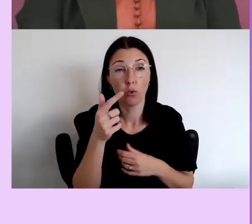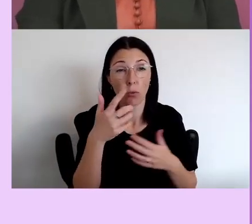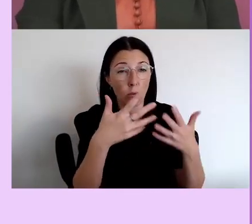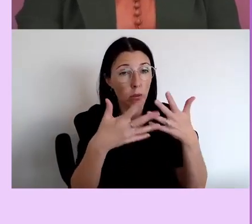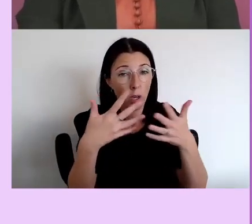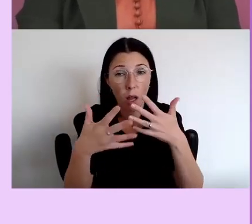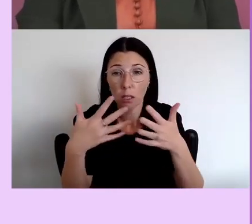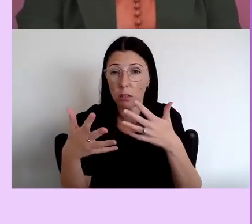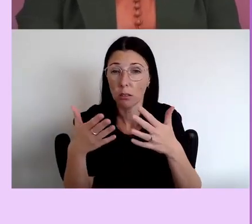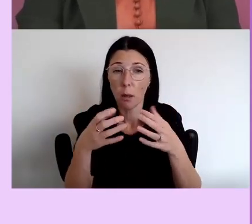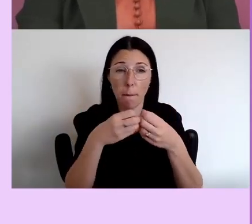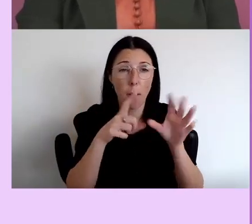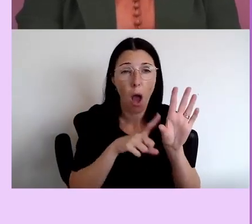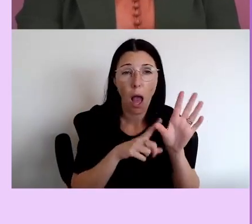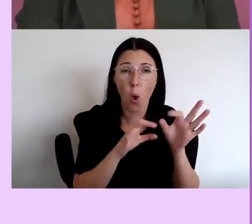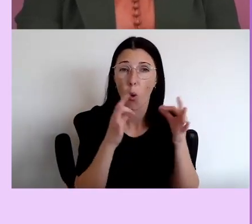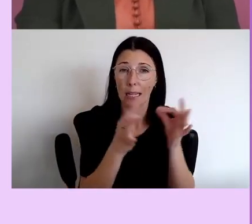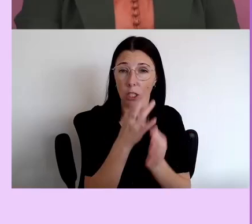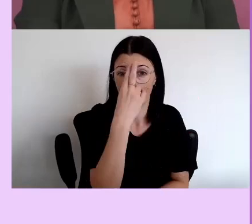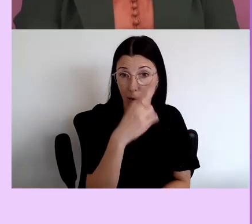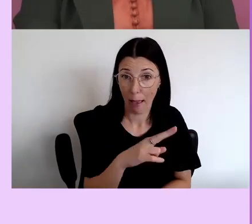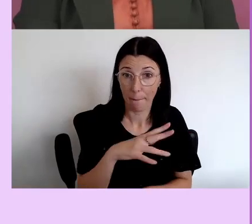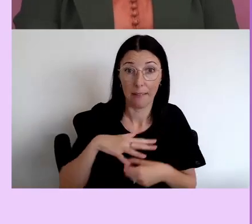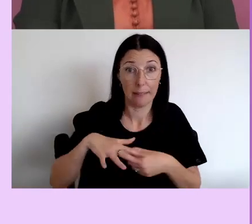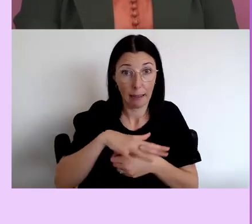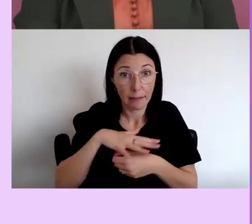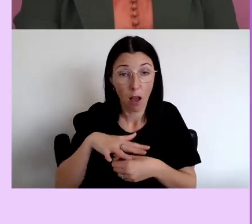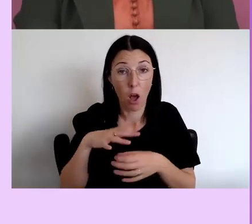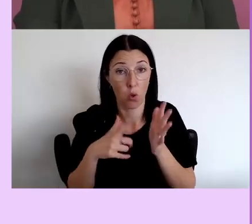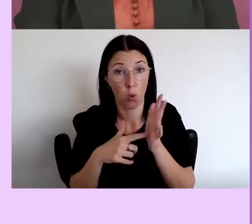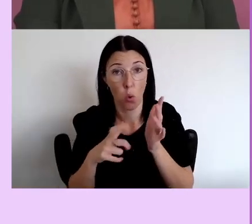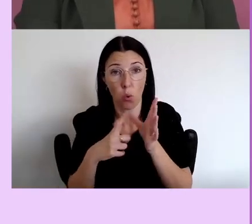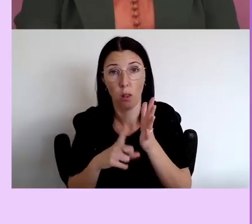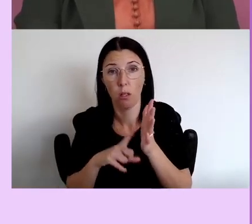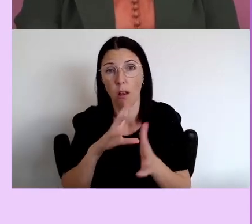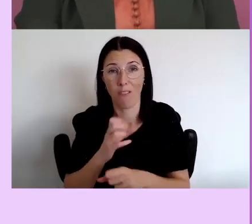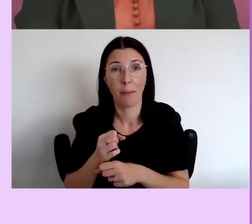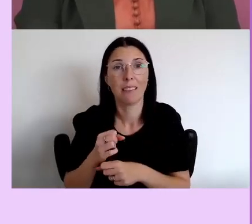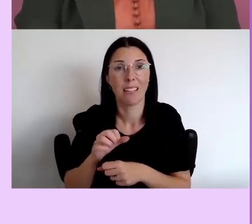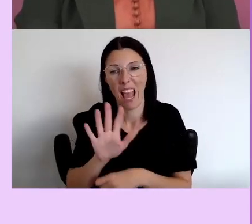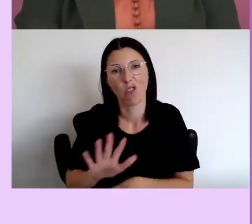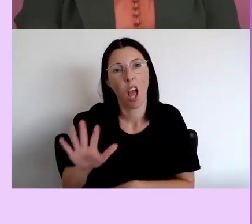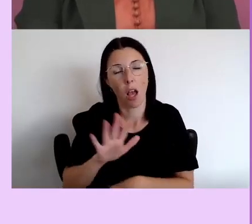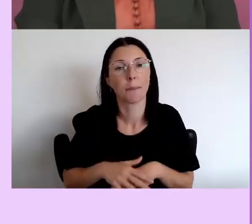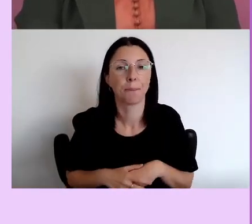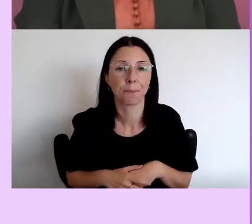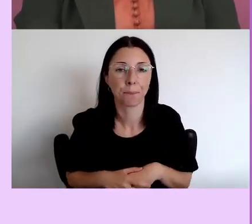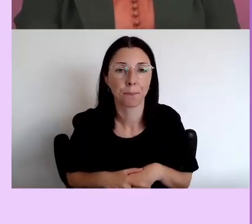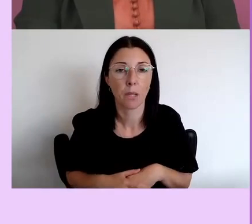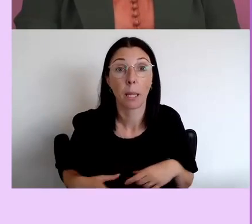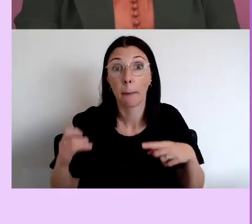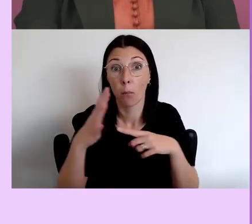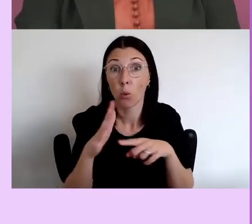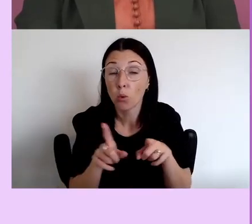sector, by the organisation's name and local government area. And importantly, the dashboard will also